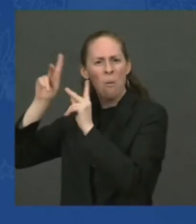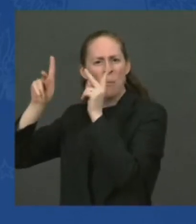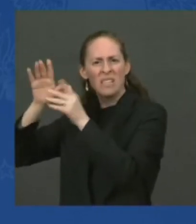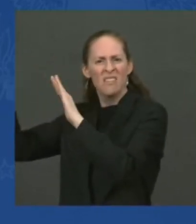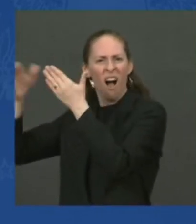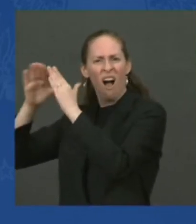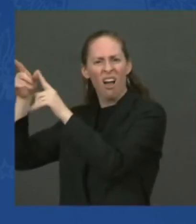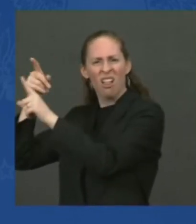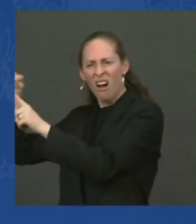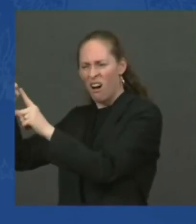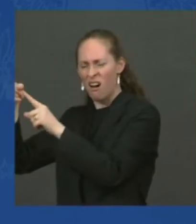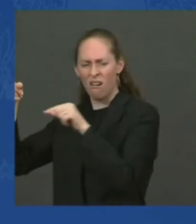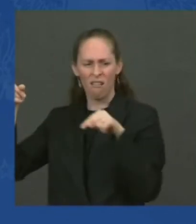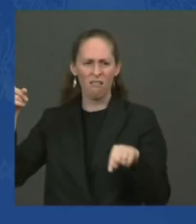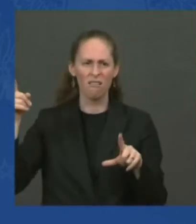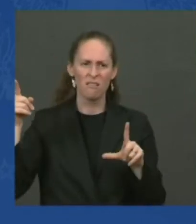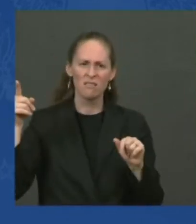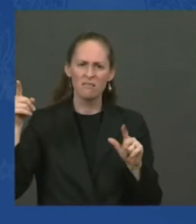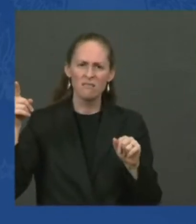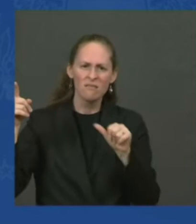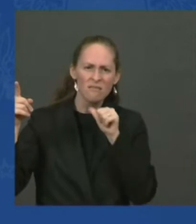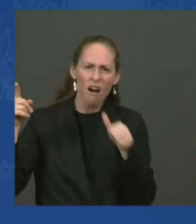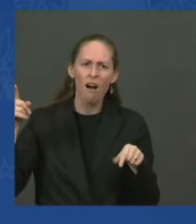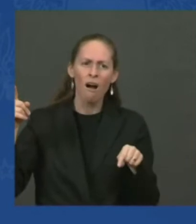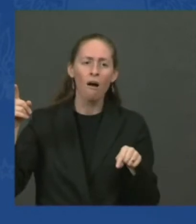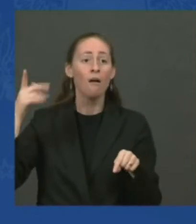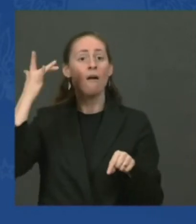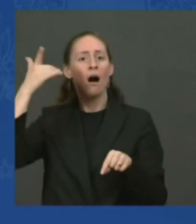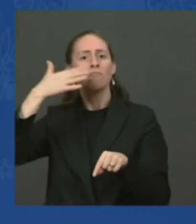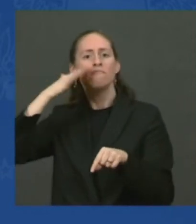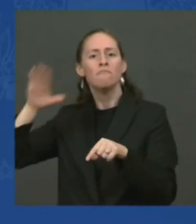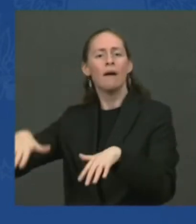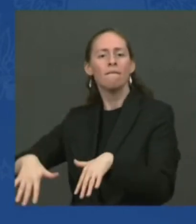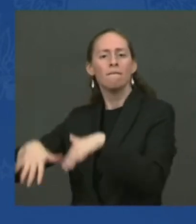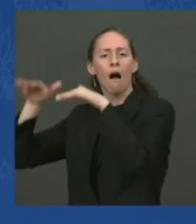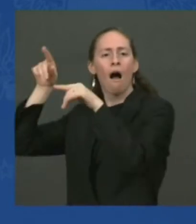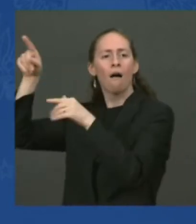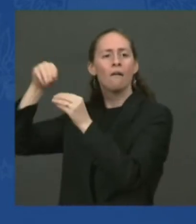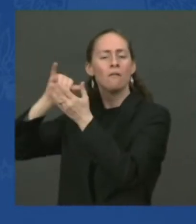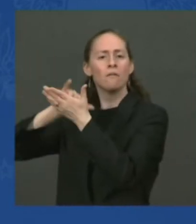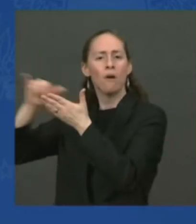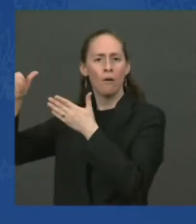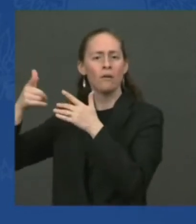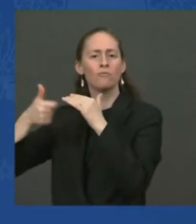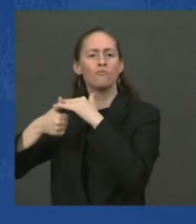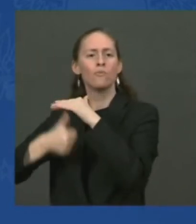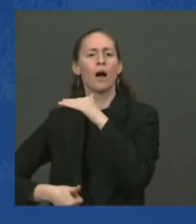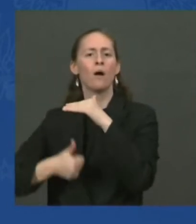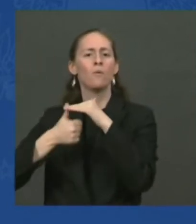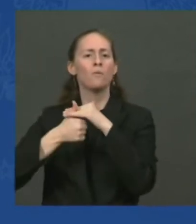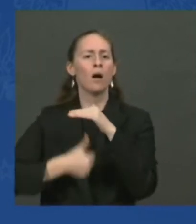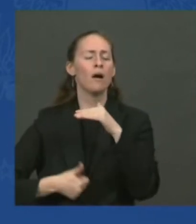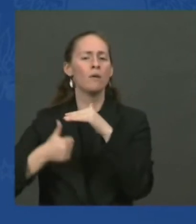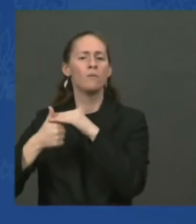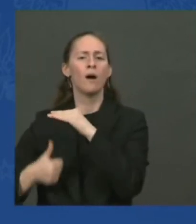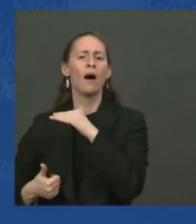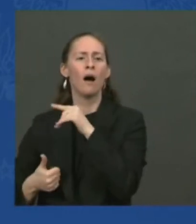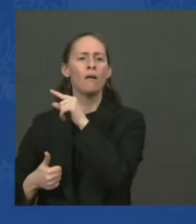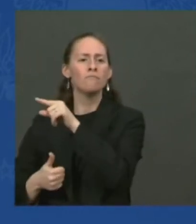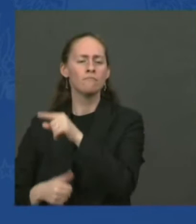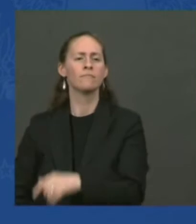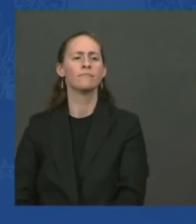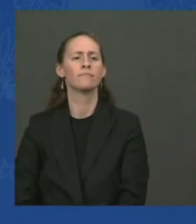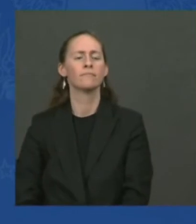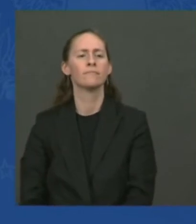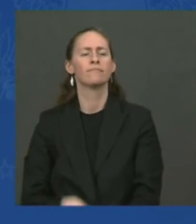hurricane. More people died with the flooding. Record wildfires raged, and I went to Idaho and California and